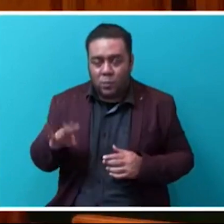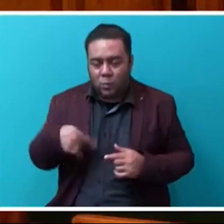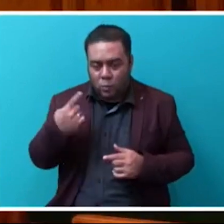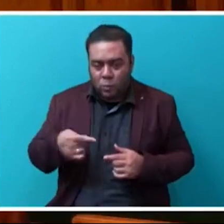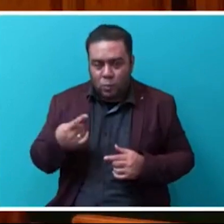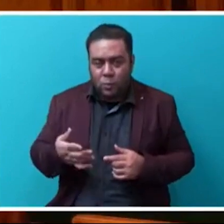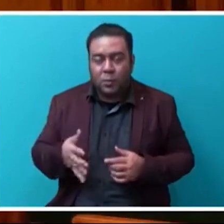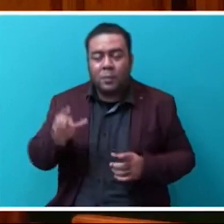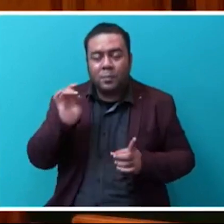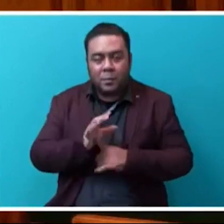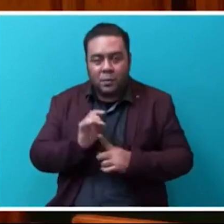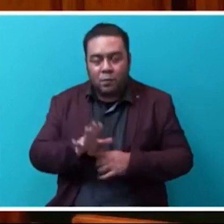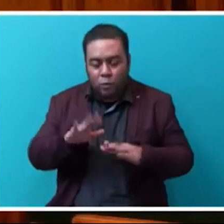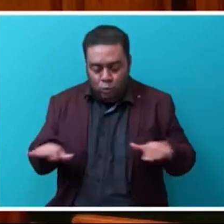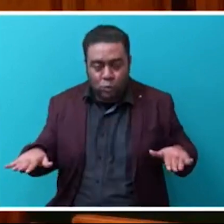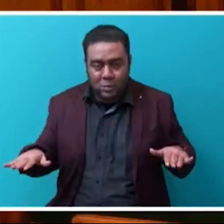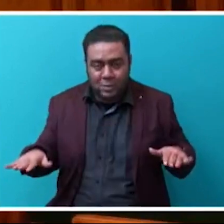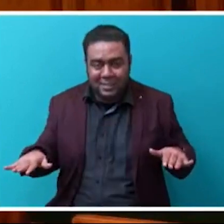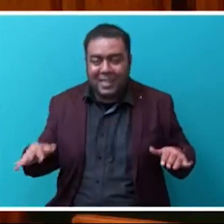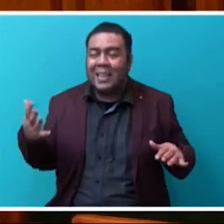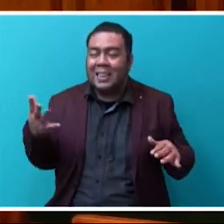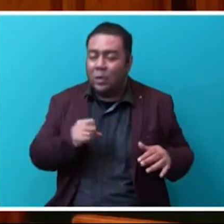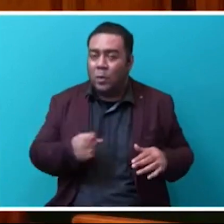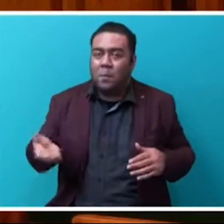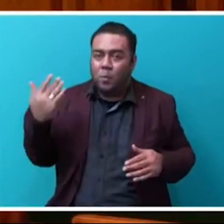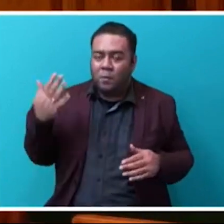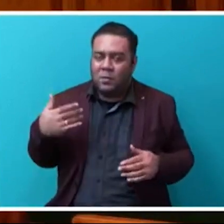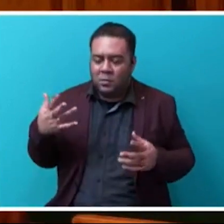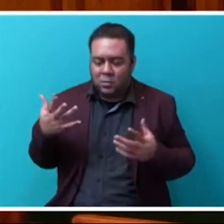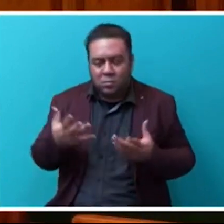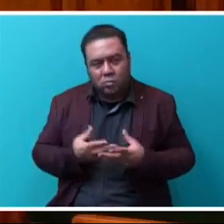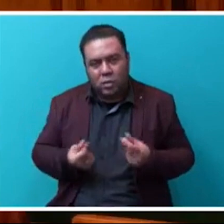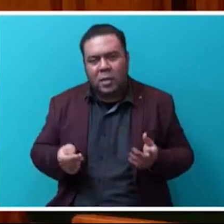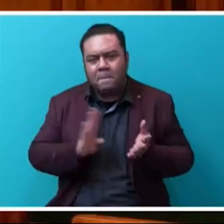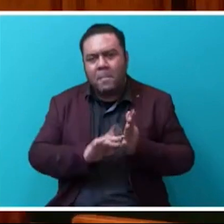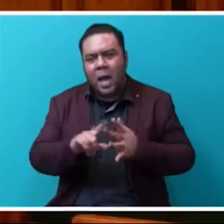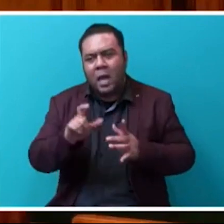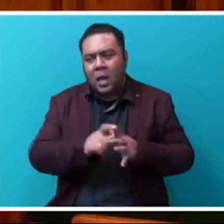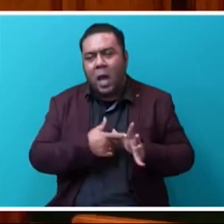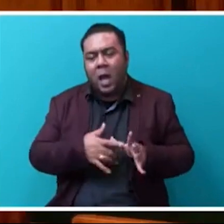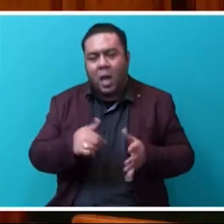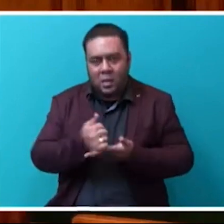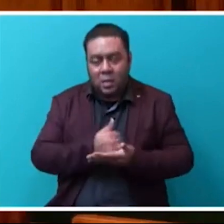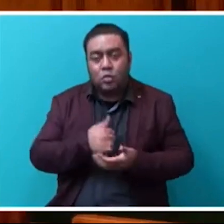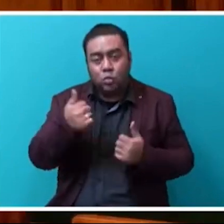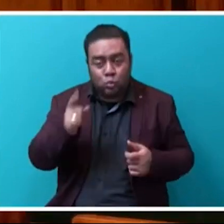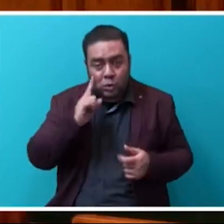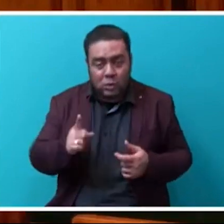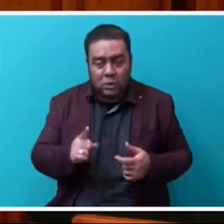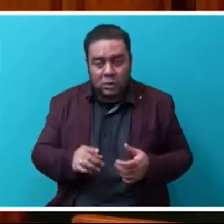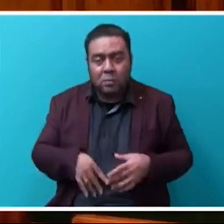uphold key protections for children that were previously addressed in the MIDA Act. It is good to see that the